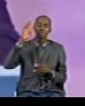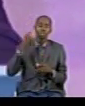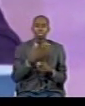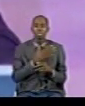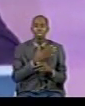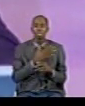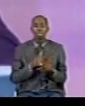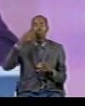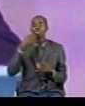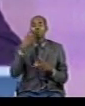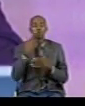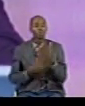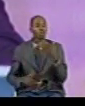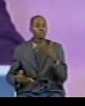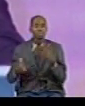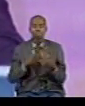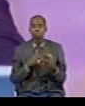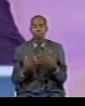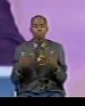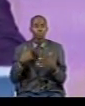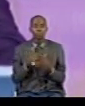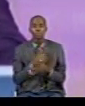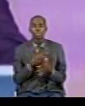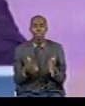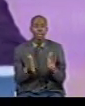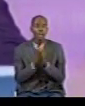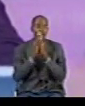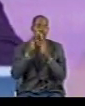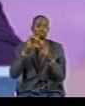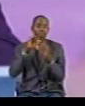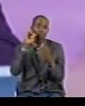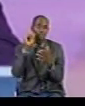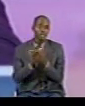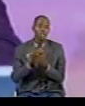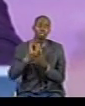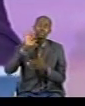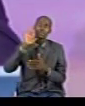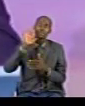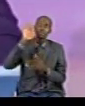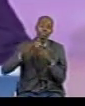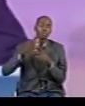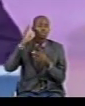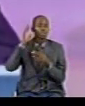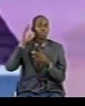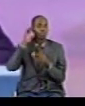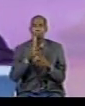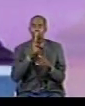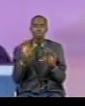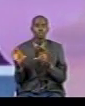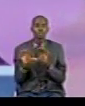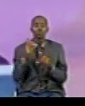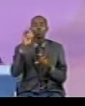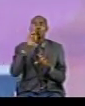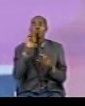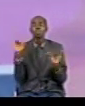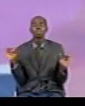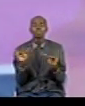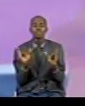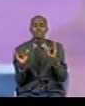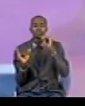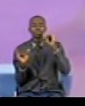we ask in that name will be done. You are the same yesterday, today, and